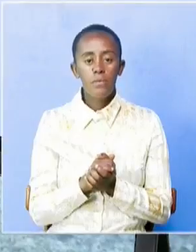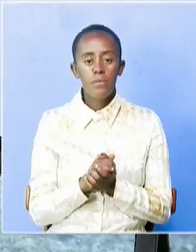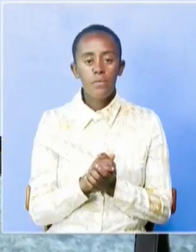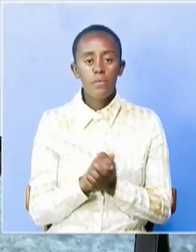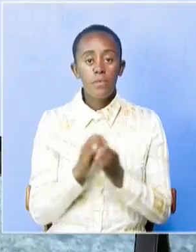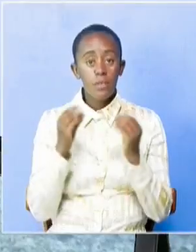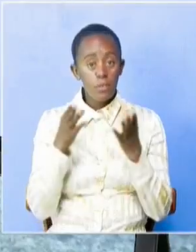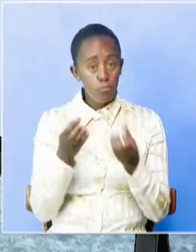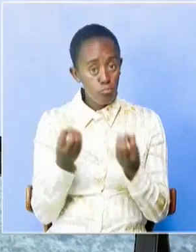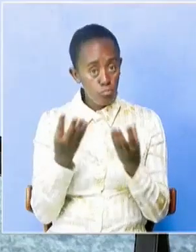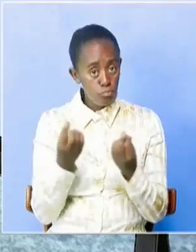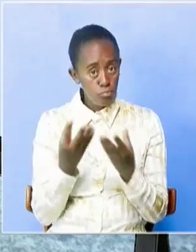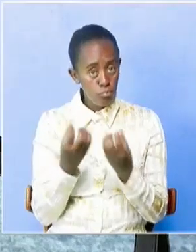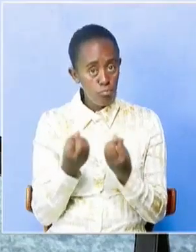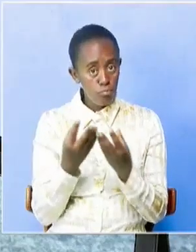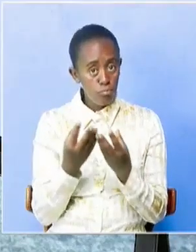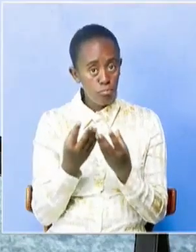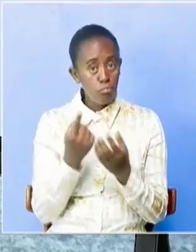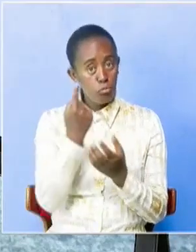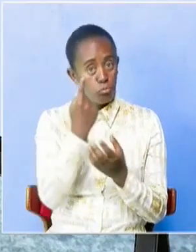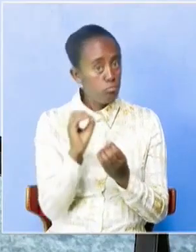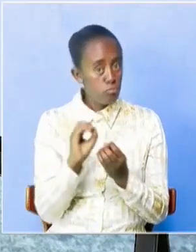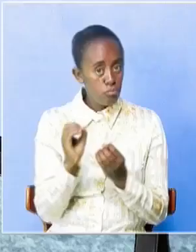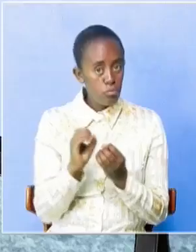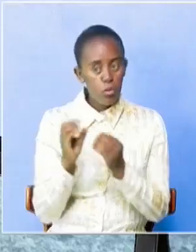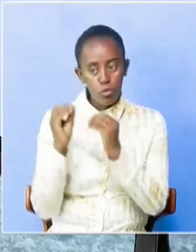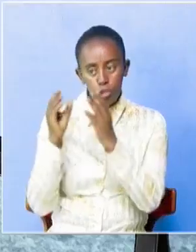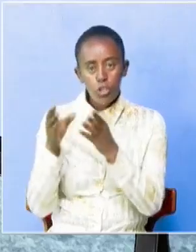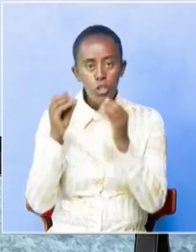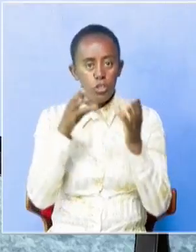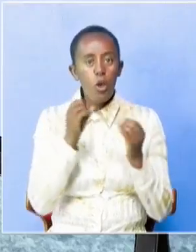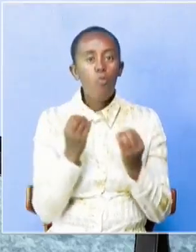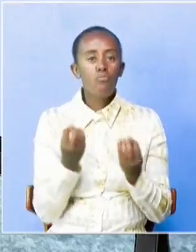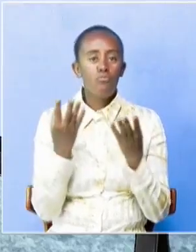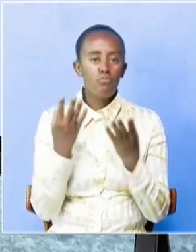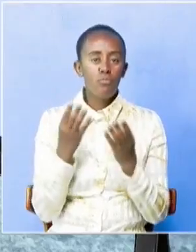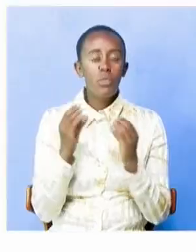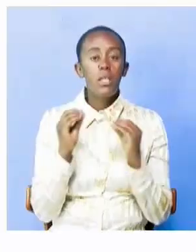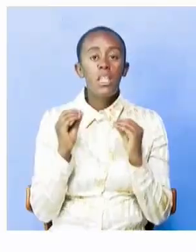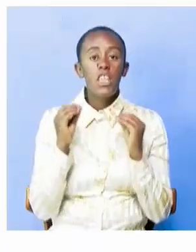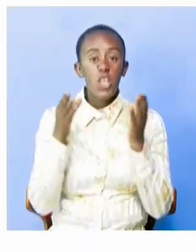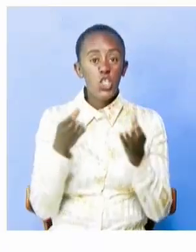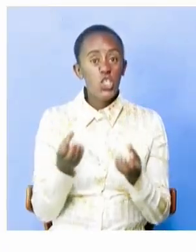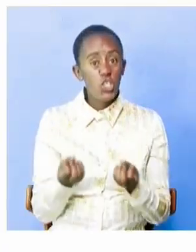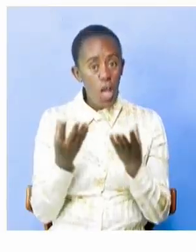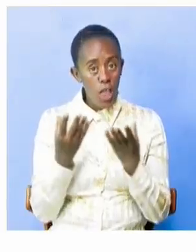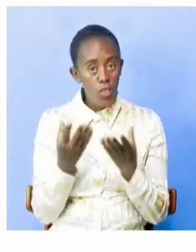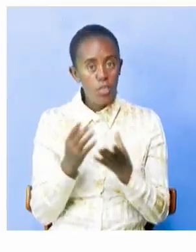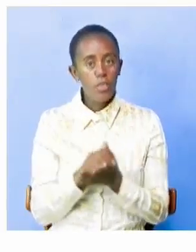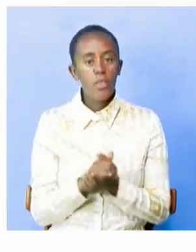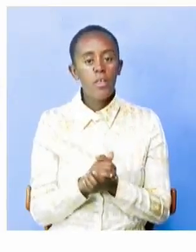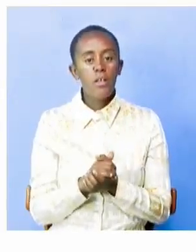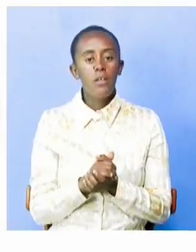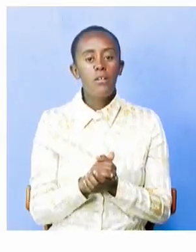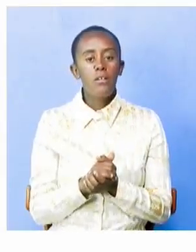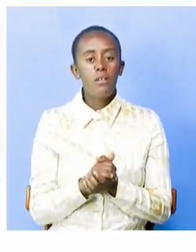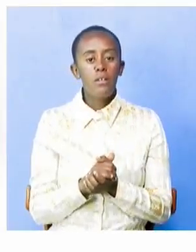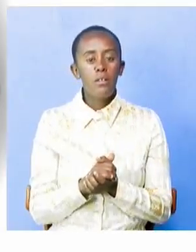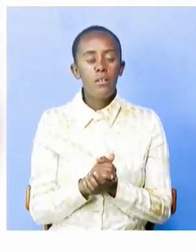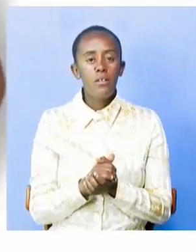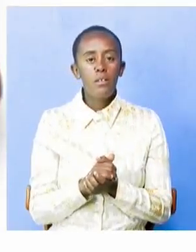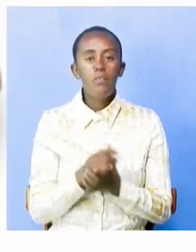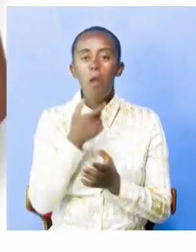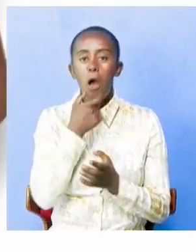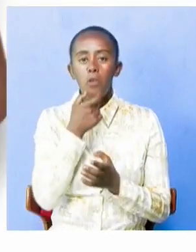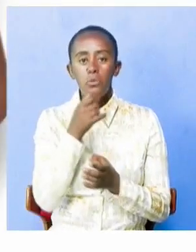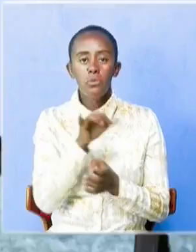here teachers are not one, but a lot of them. The teachers' lounge.